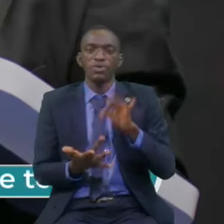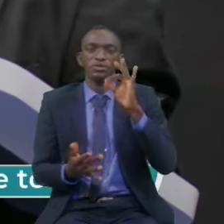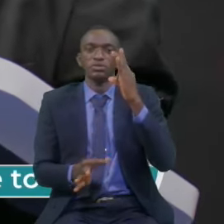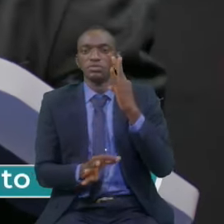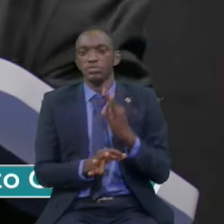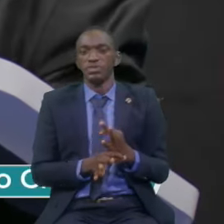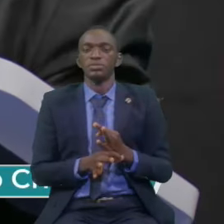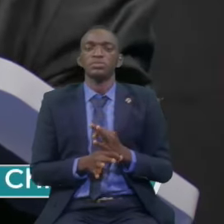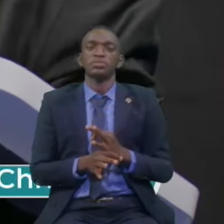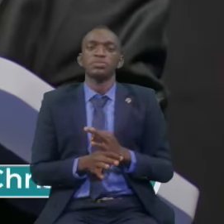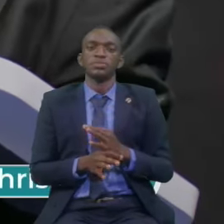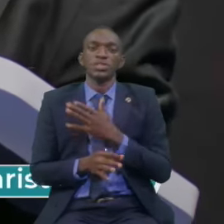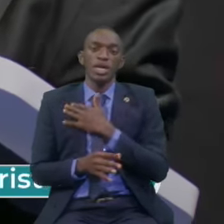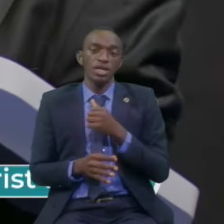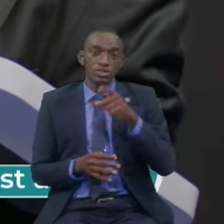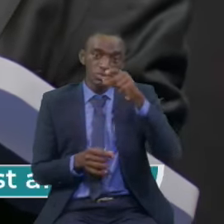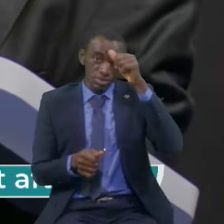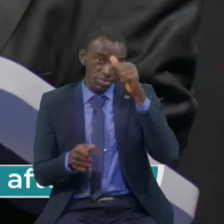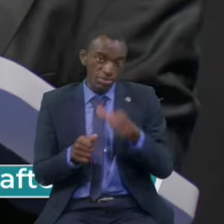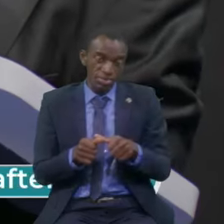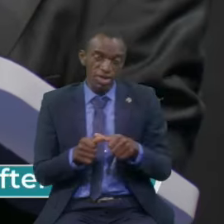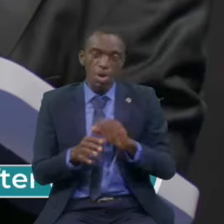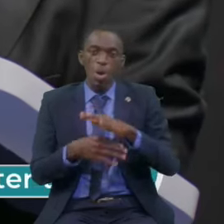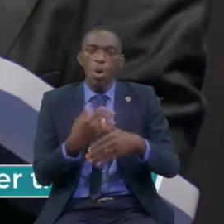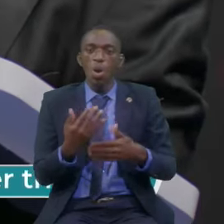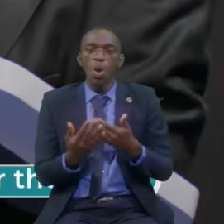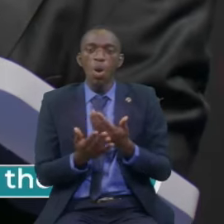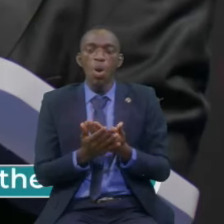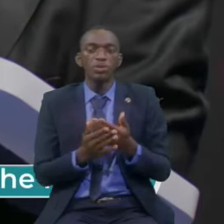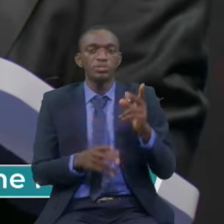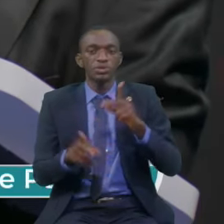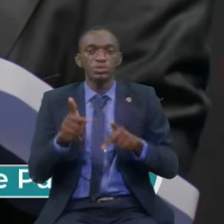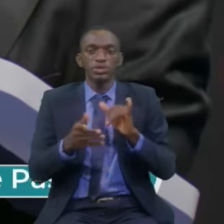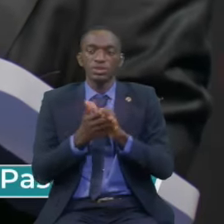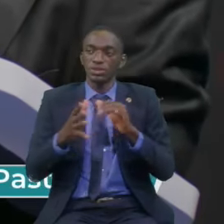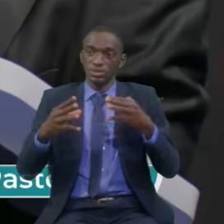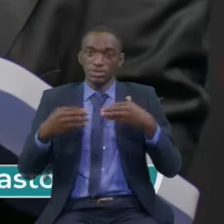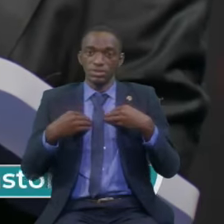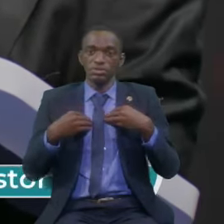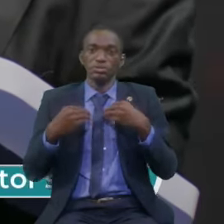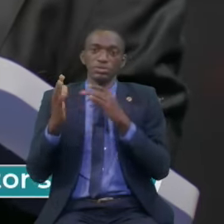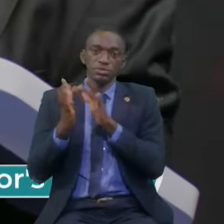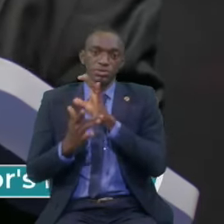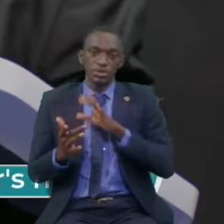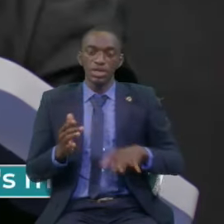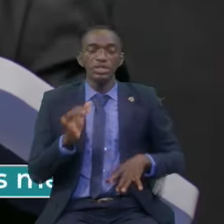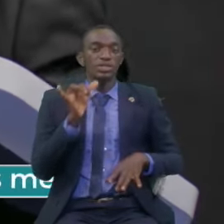And remember, all that gave their lives to Christ yesterday and this